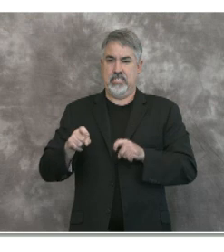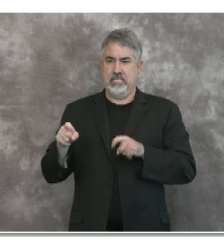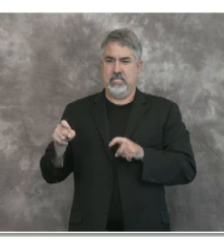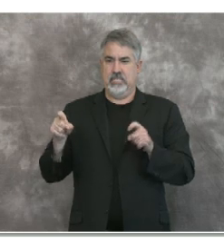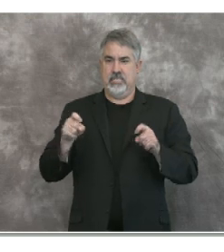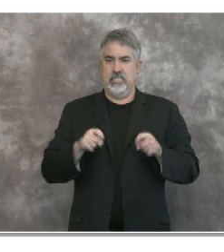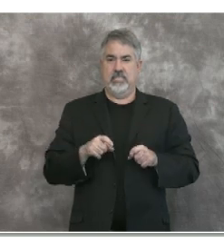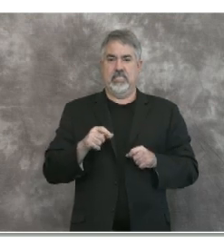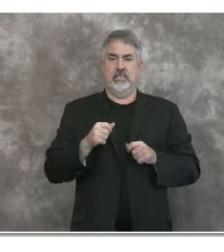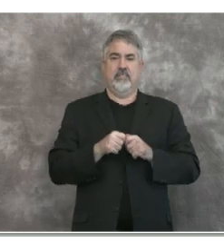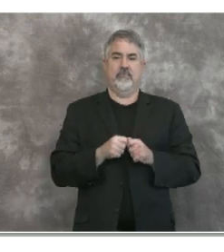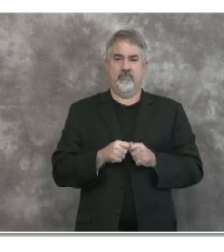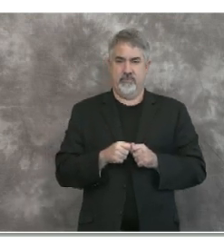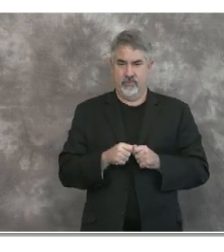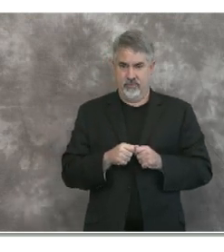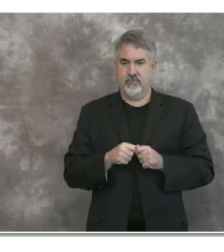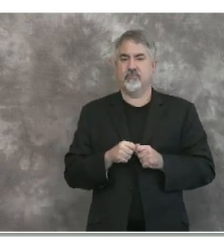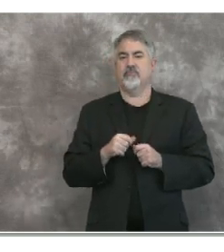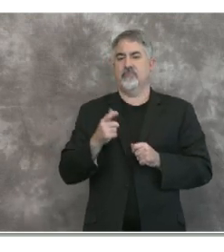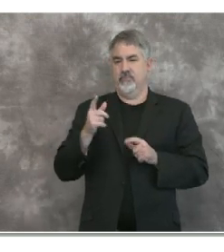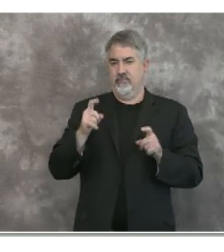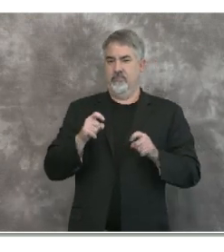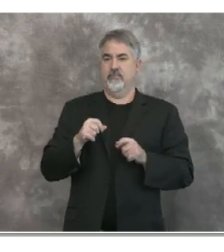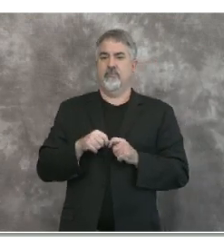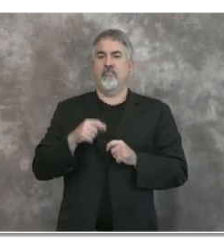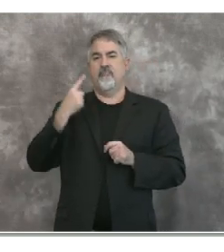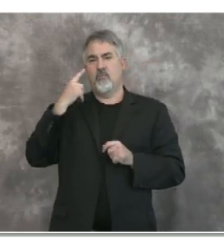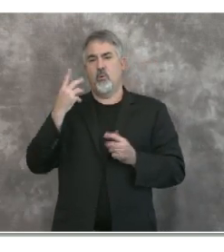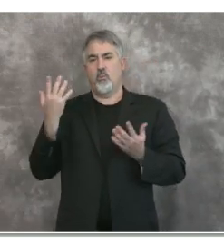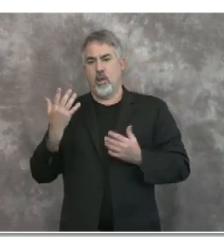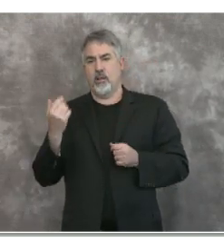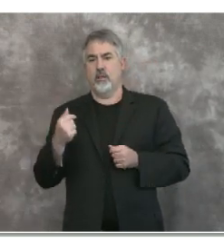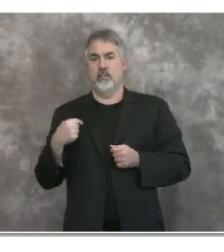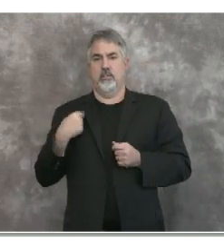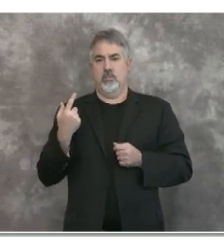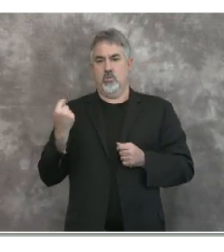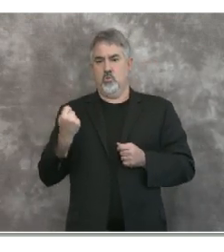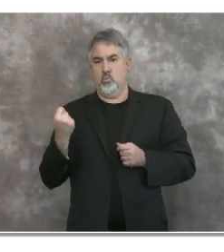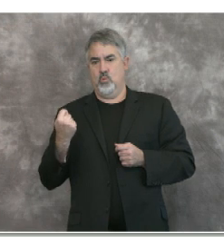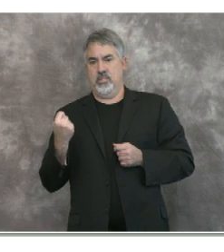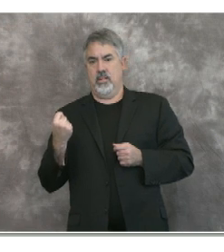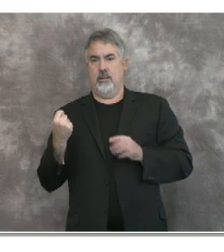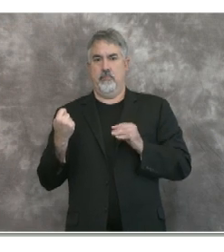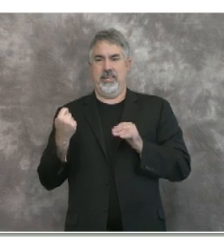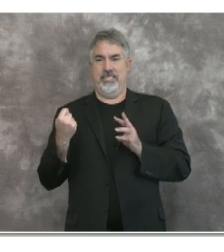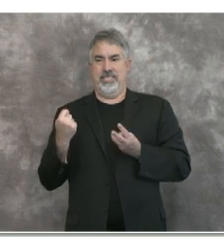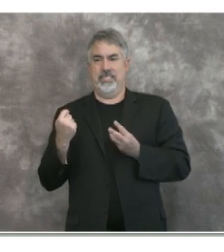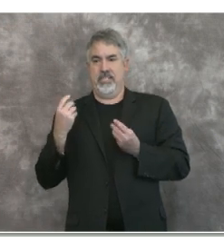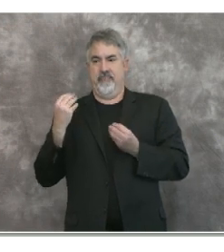3,326 for the Tuesday, May 6th. This is